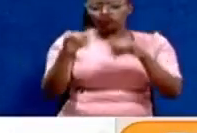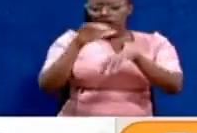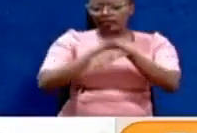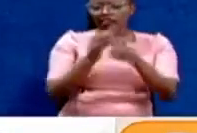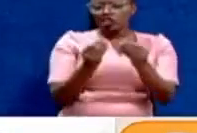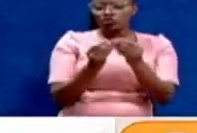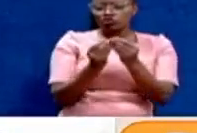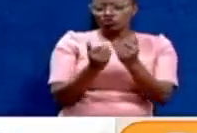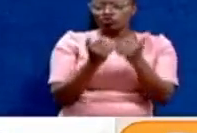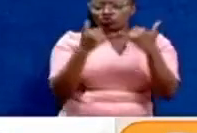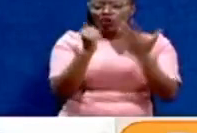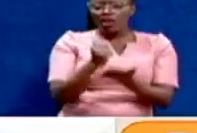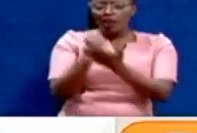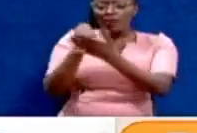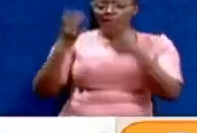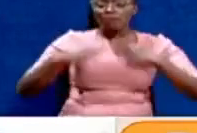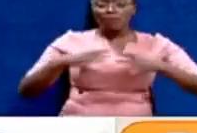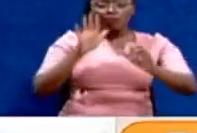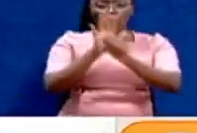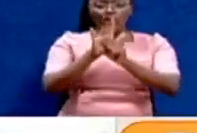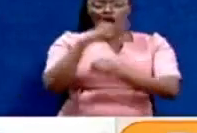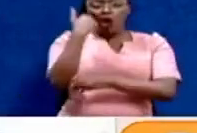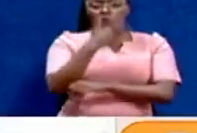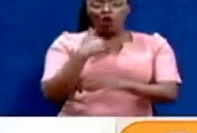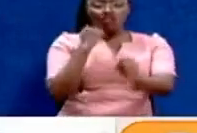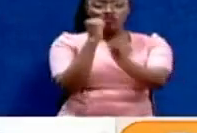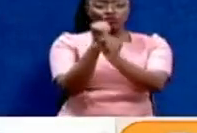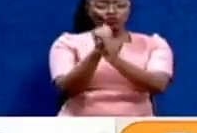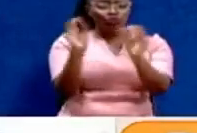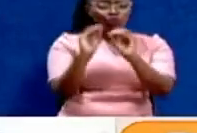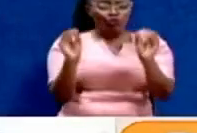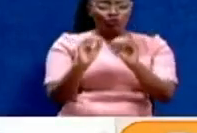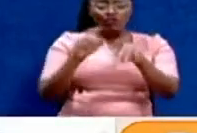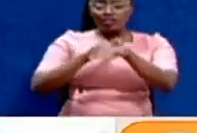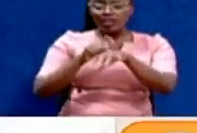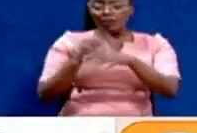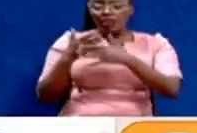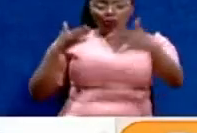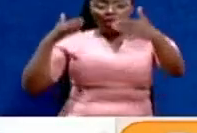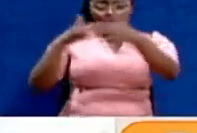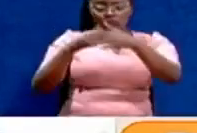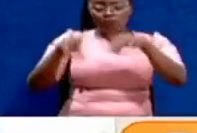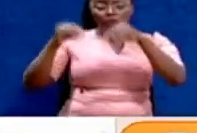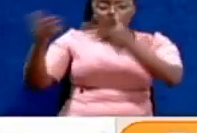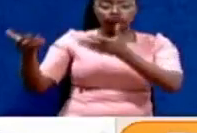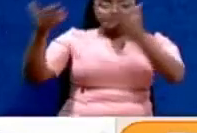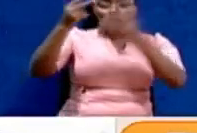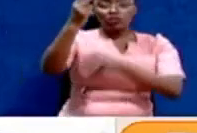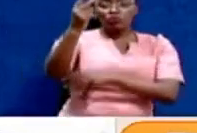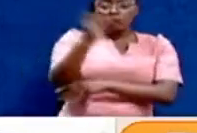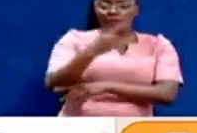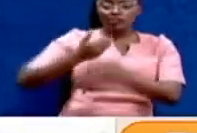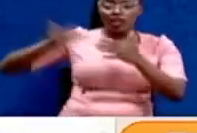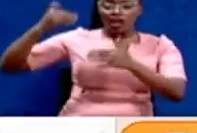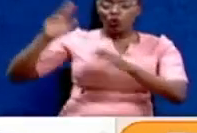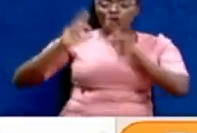to be instituted to help thousands of them who were rendered jobless by the ban on Mitumba importation 2 months ago.